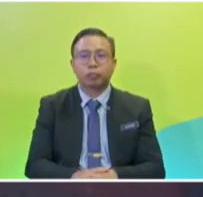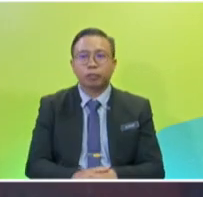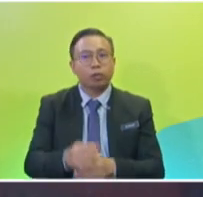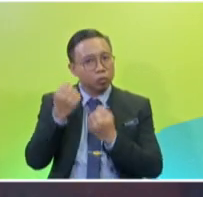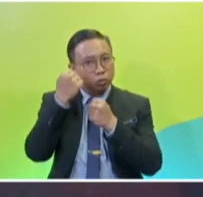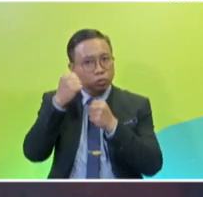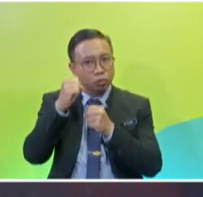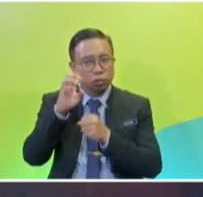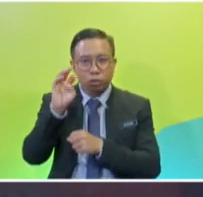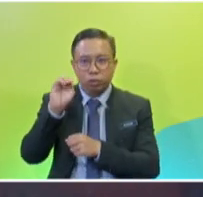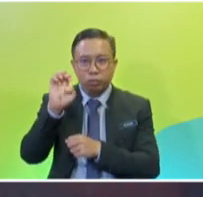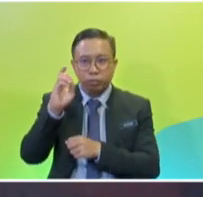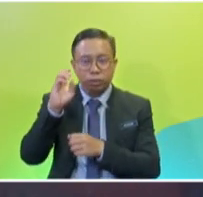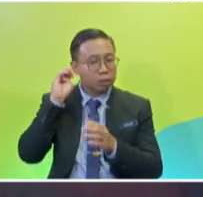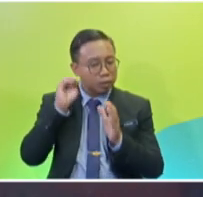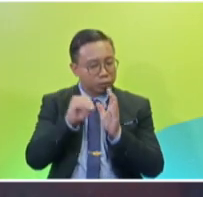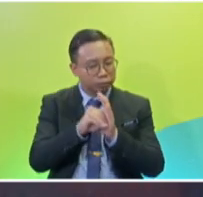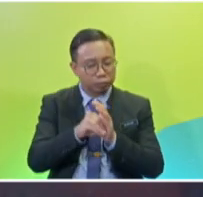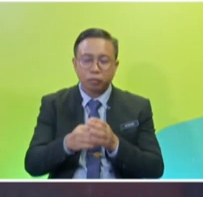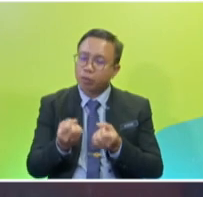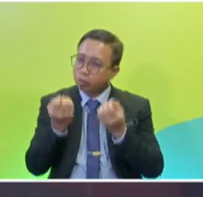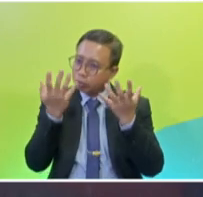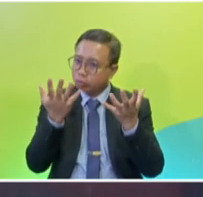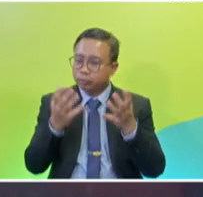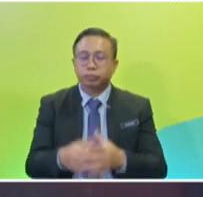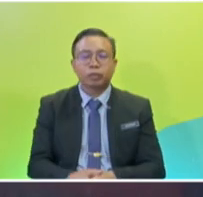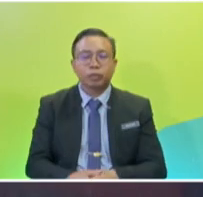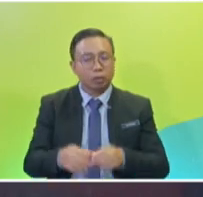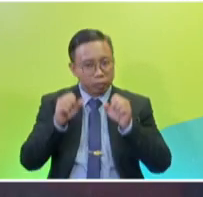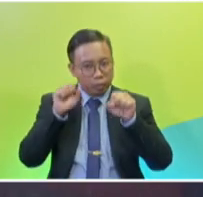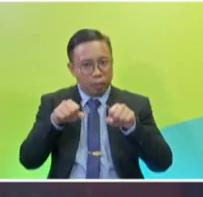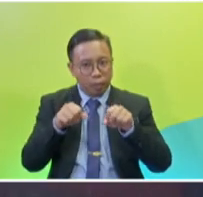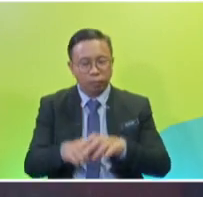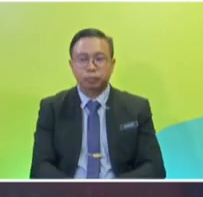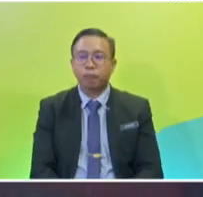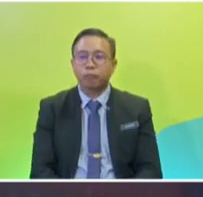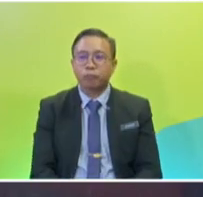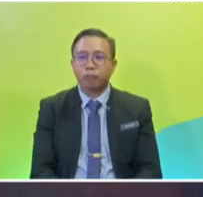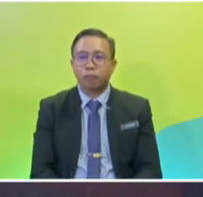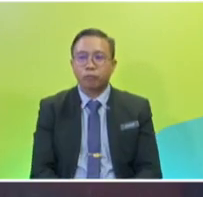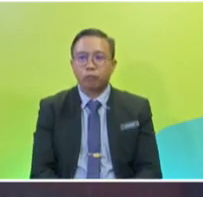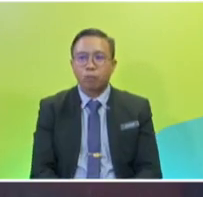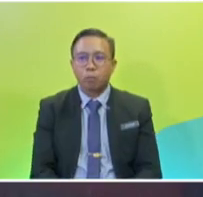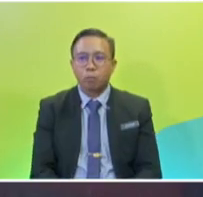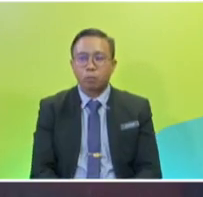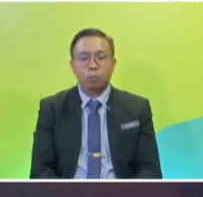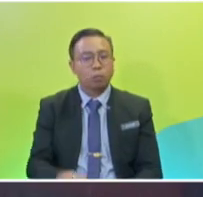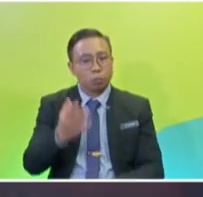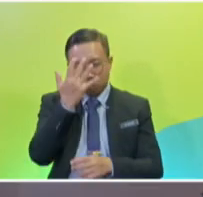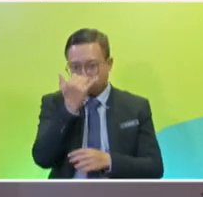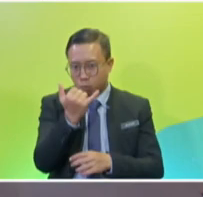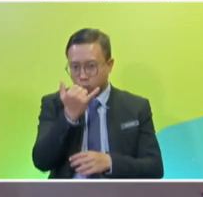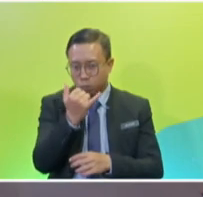they can have so many amples of words and they will be quite overwhelming. Yes, so I agree. So this is the reason why I